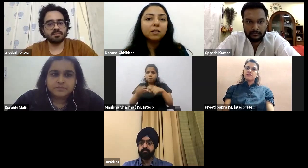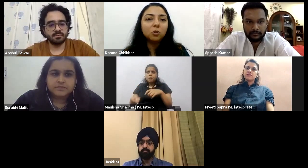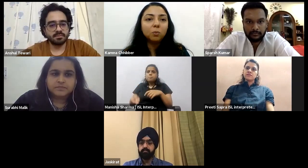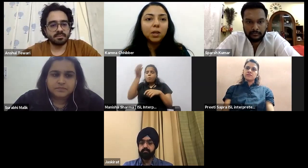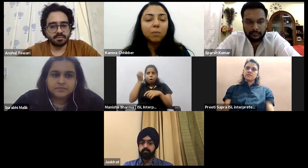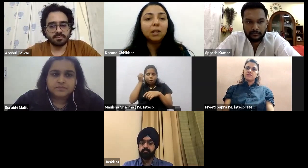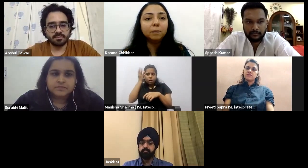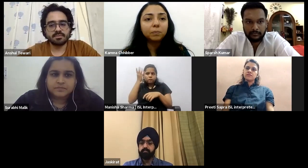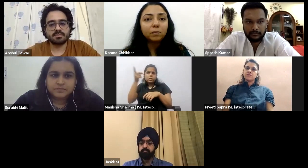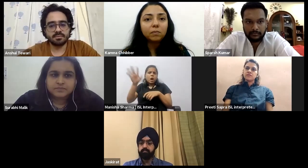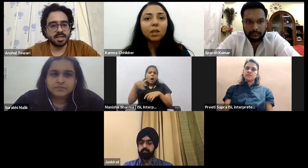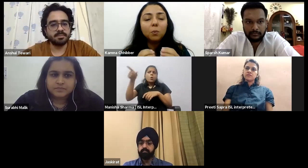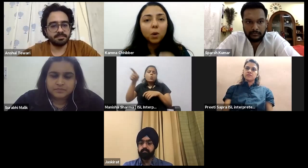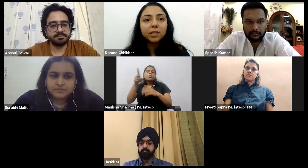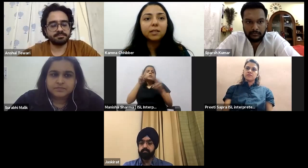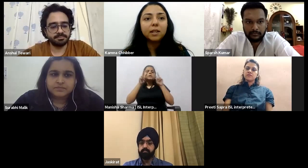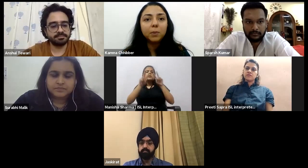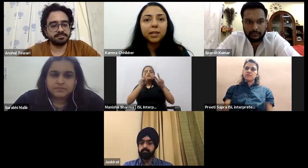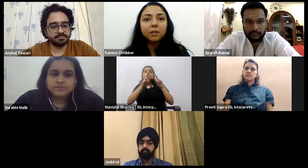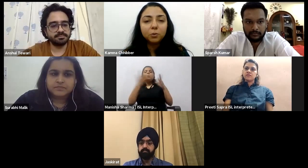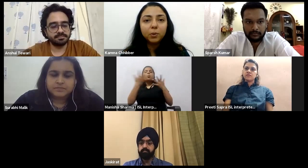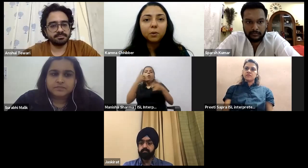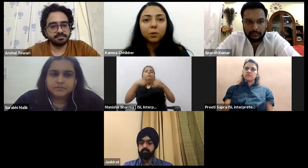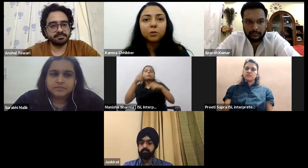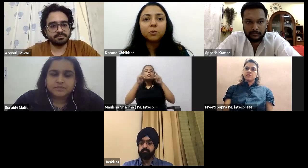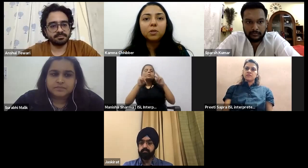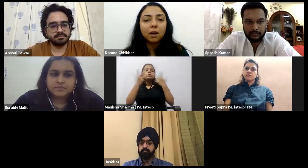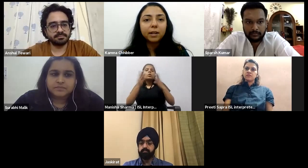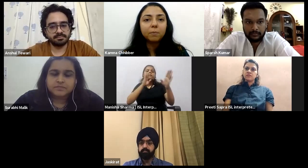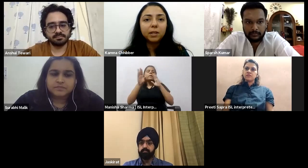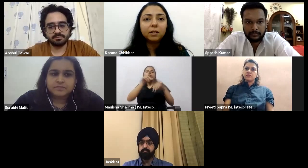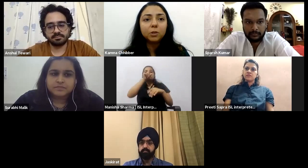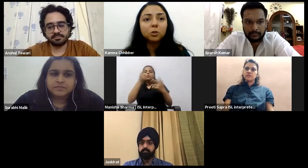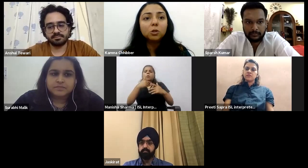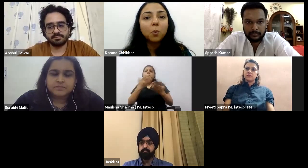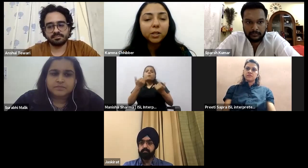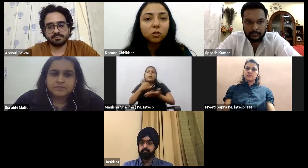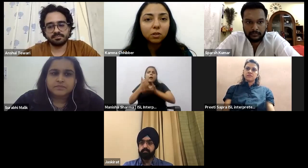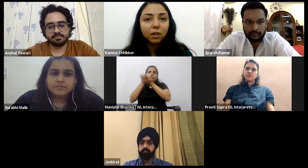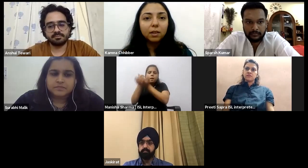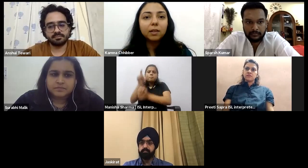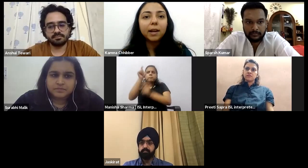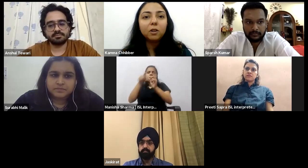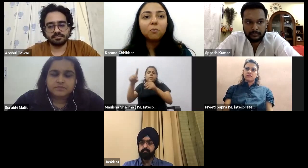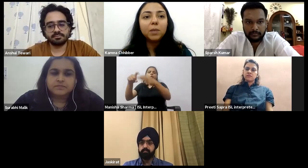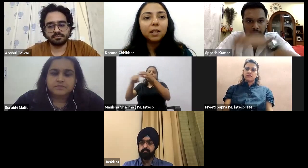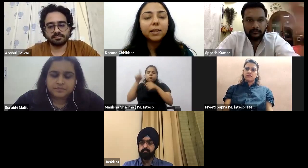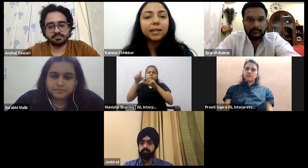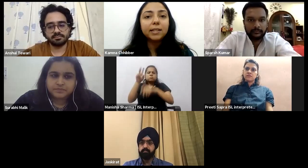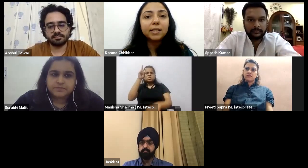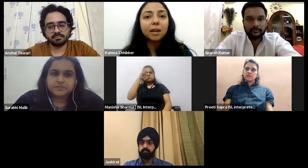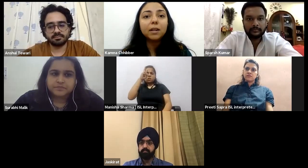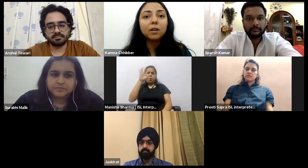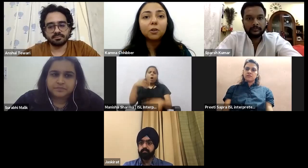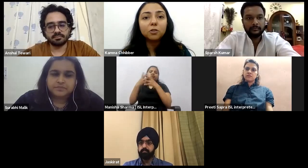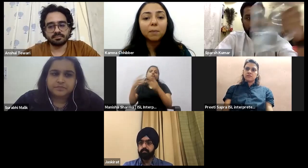are they consuming media? What is it that we can do in order to start helping individuals question the kind of media that